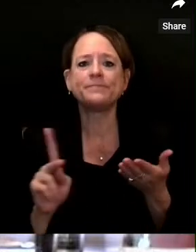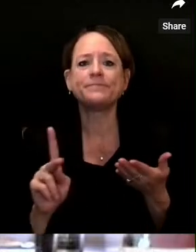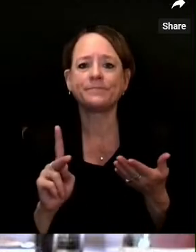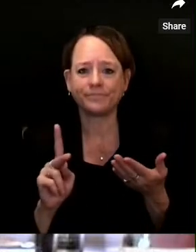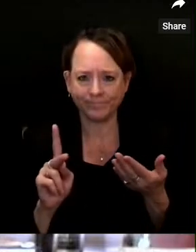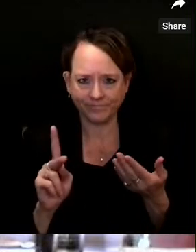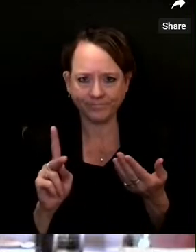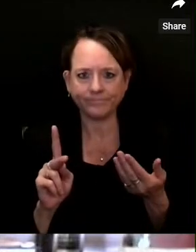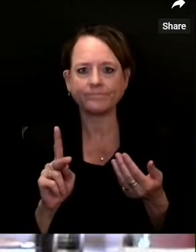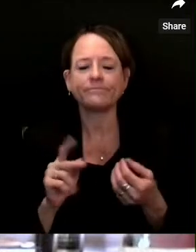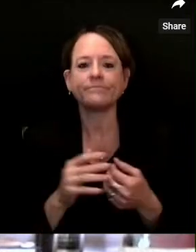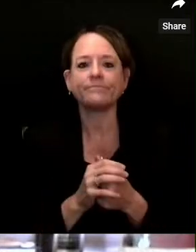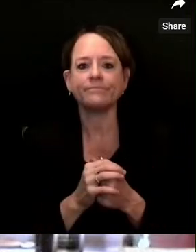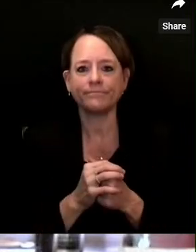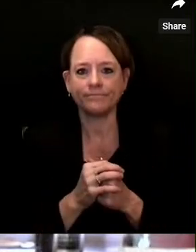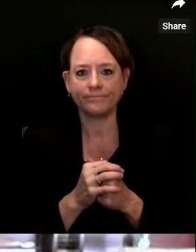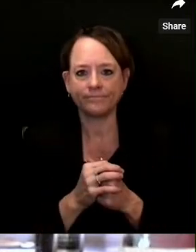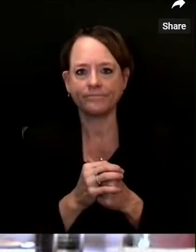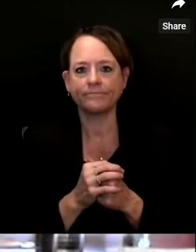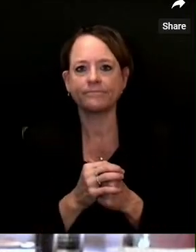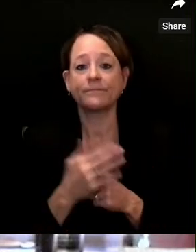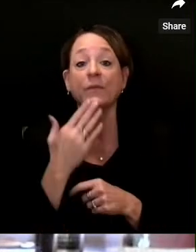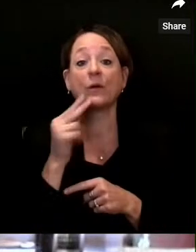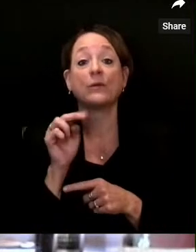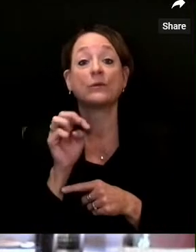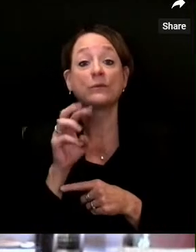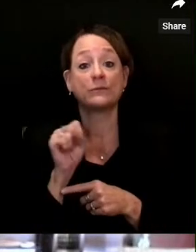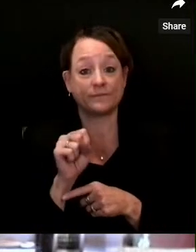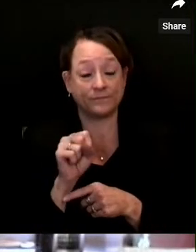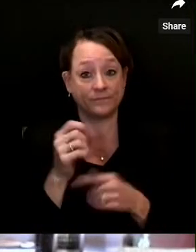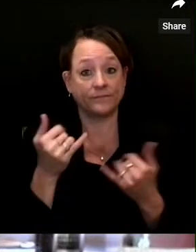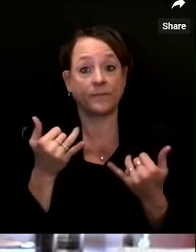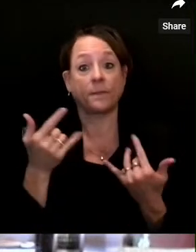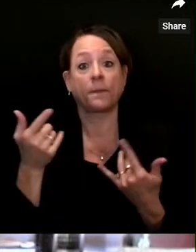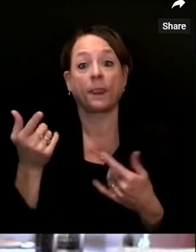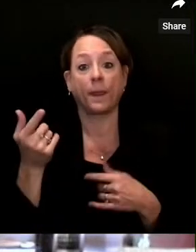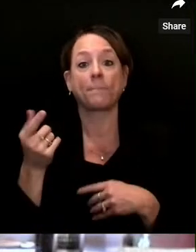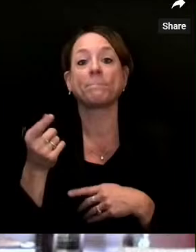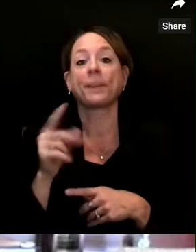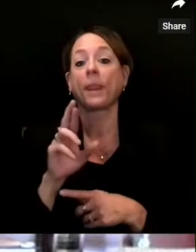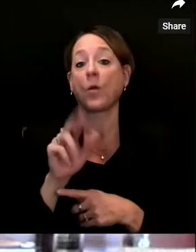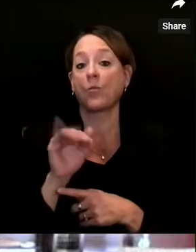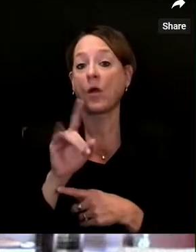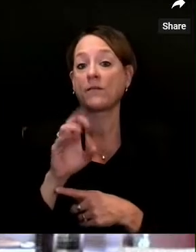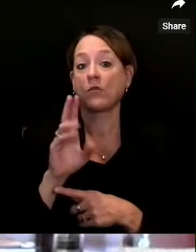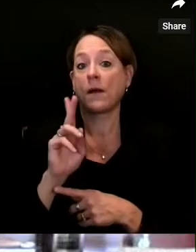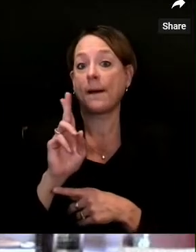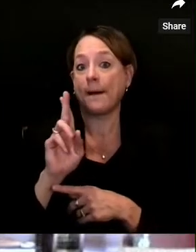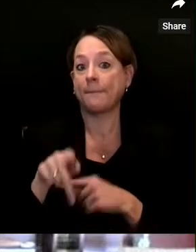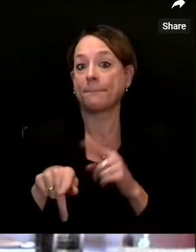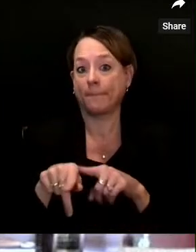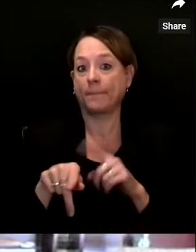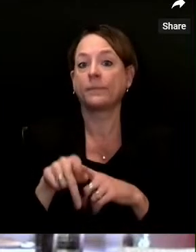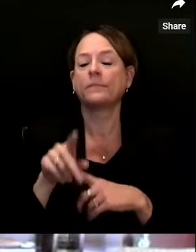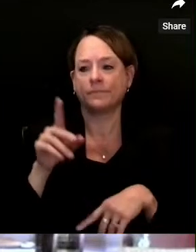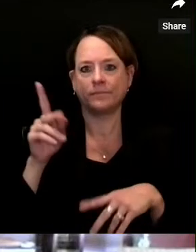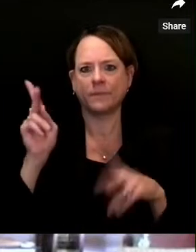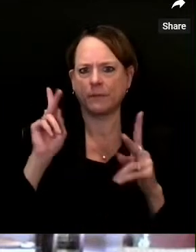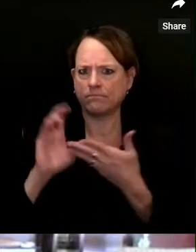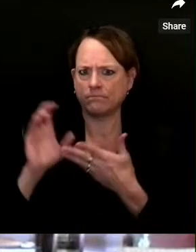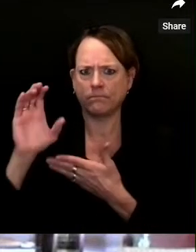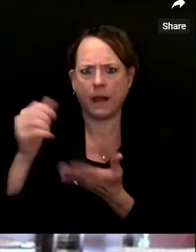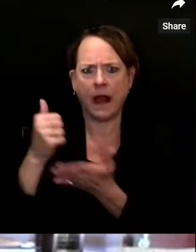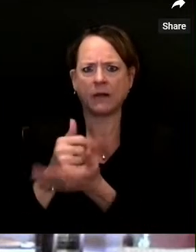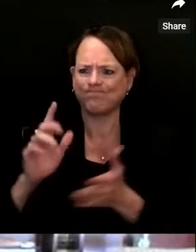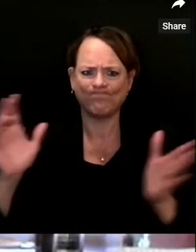place and have really promoted mask wearing, promoted vaccination, promoted safe practices. So we